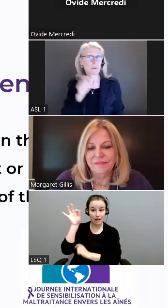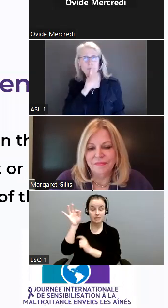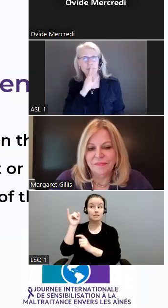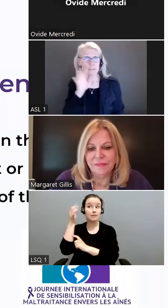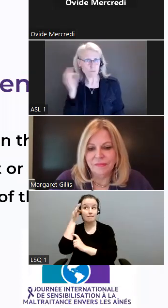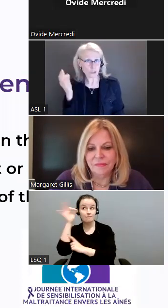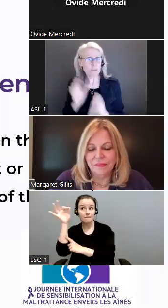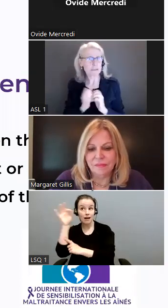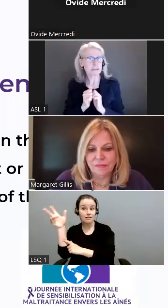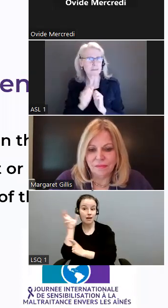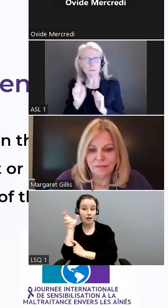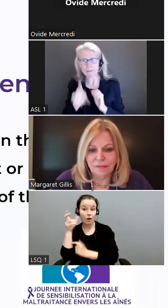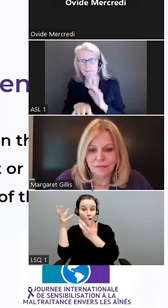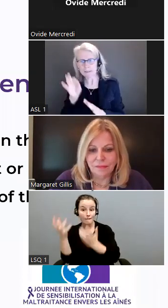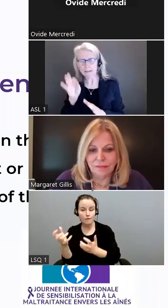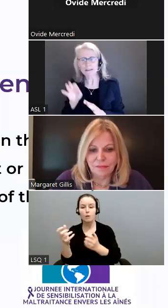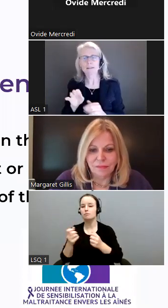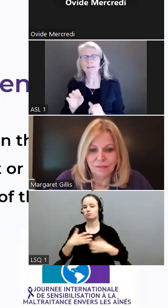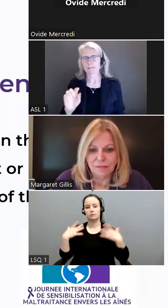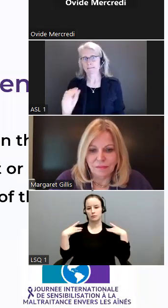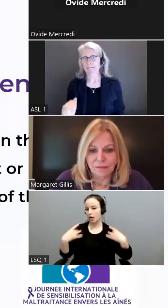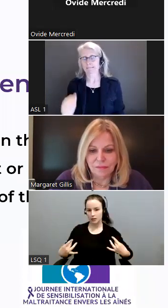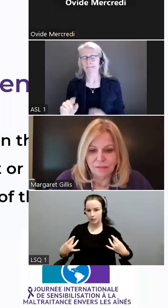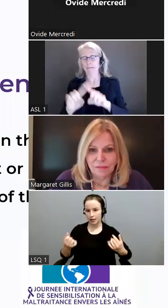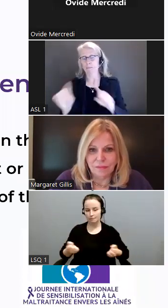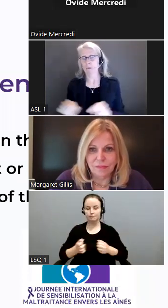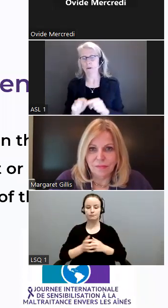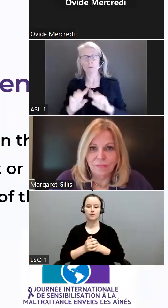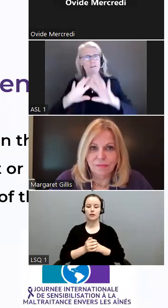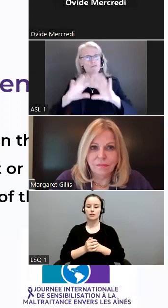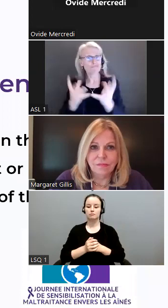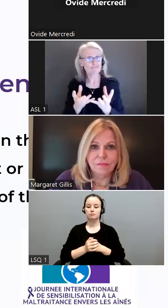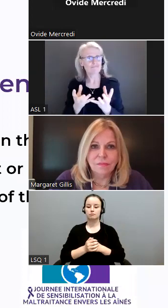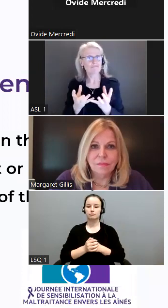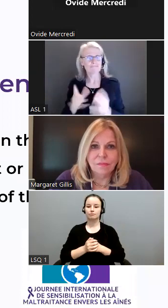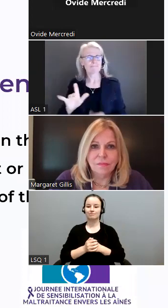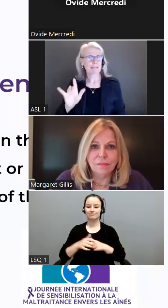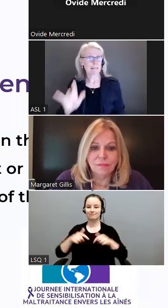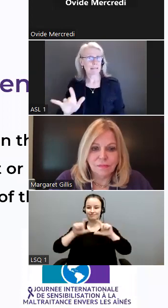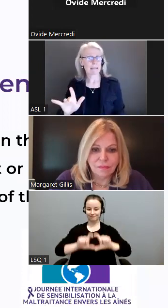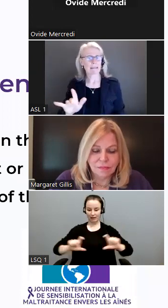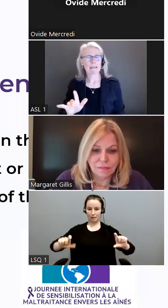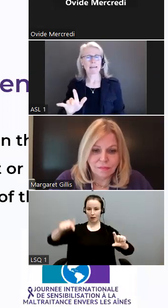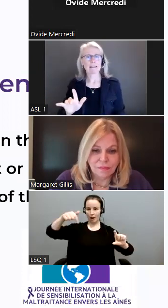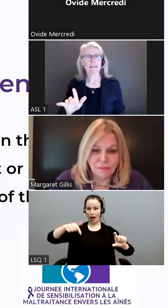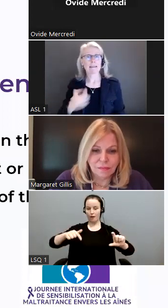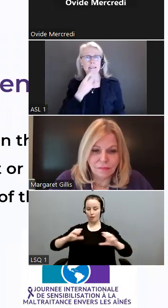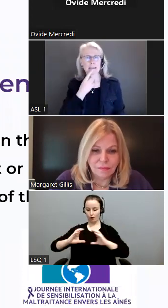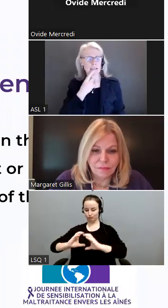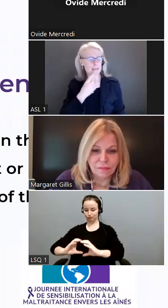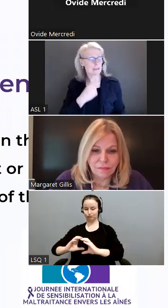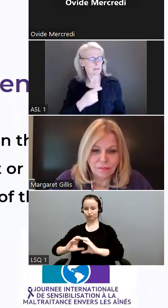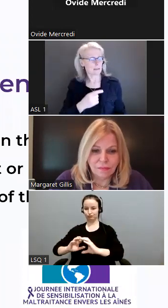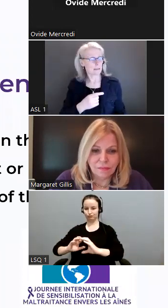it is very easy. You have to click on the little globe icon at the bottom of your screen that says interpretation. Click on